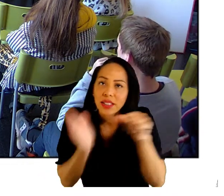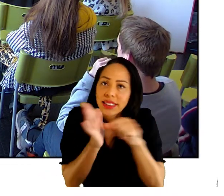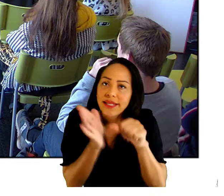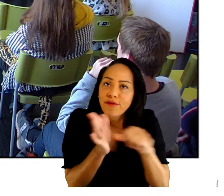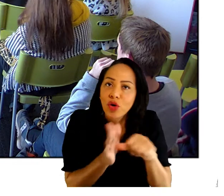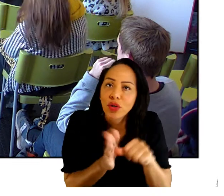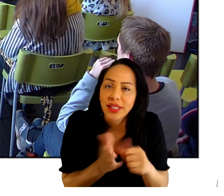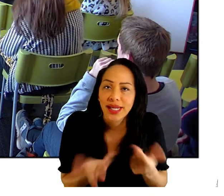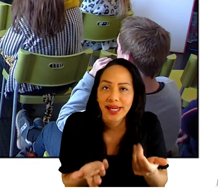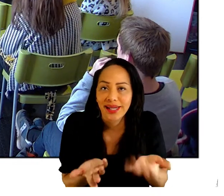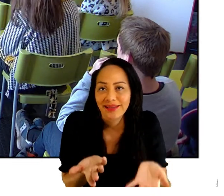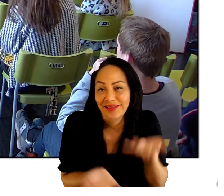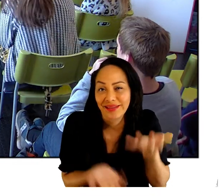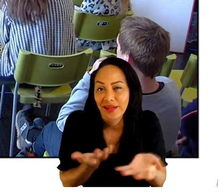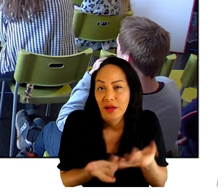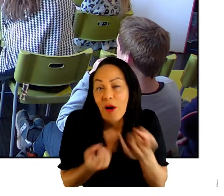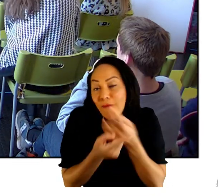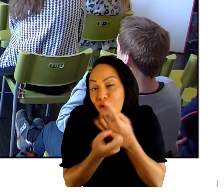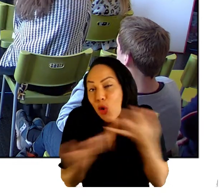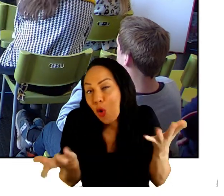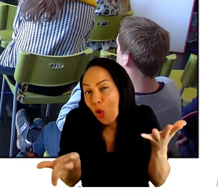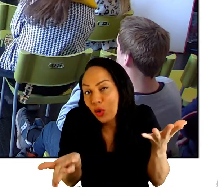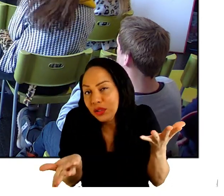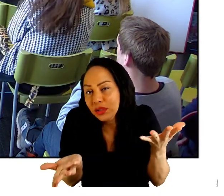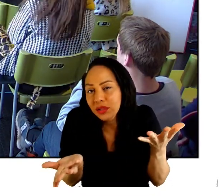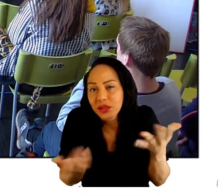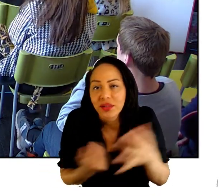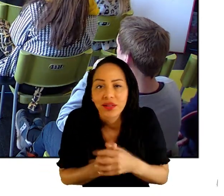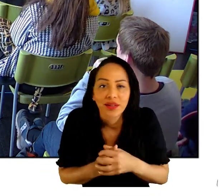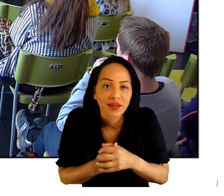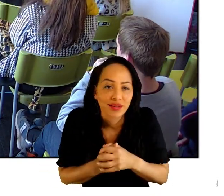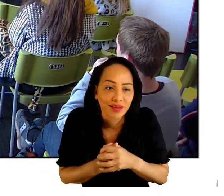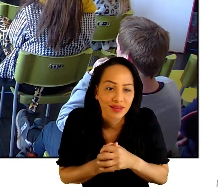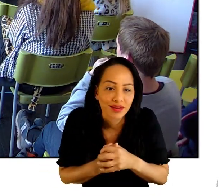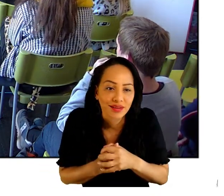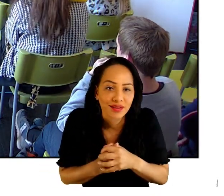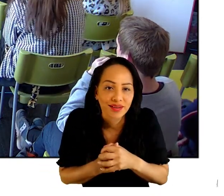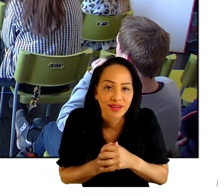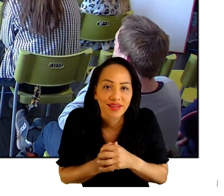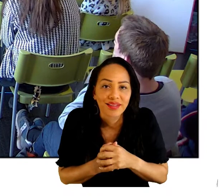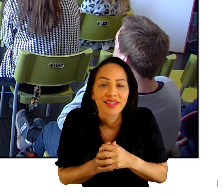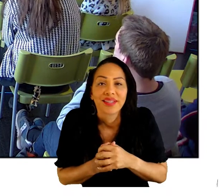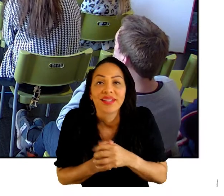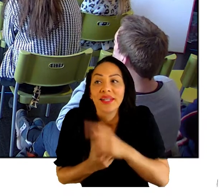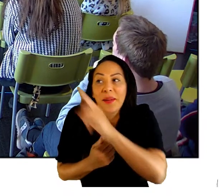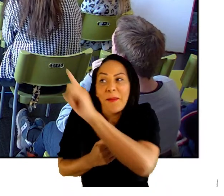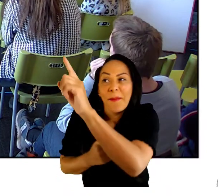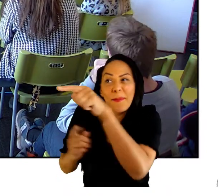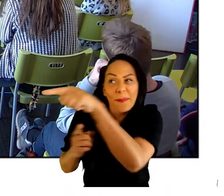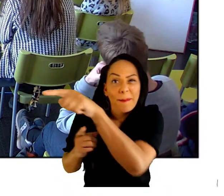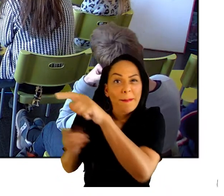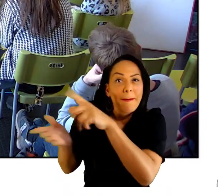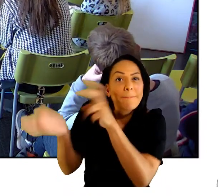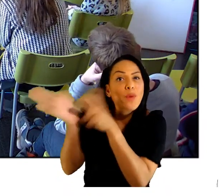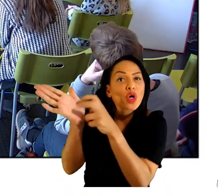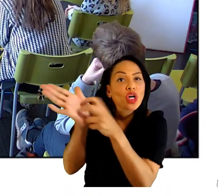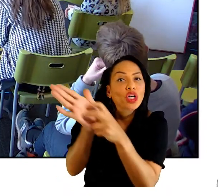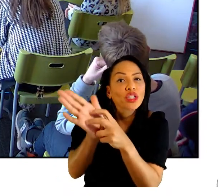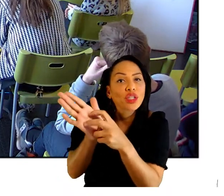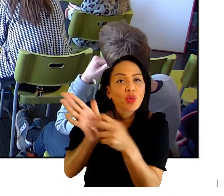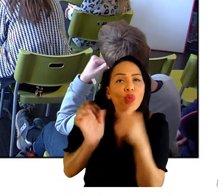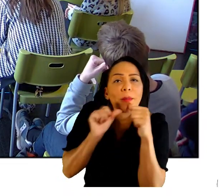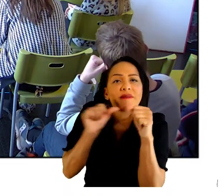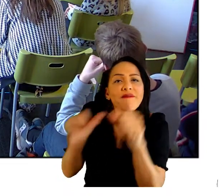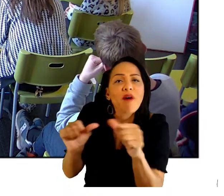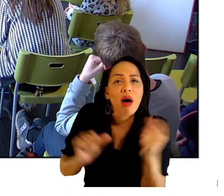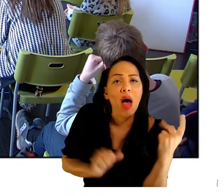Because of course when people book the show, they would prefer us to be a family-friendly show or a spectacular show,